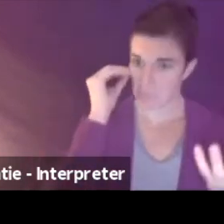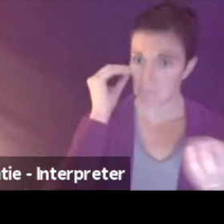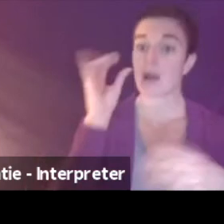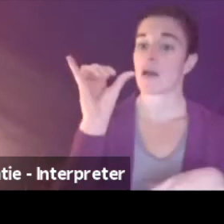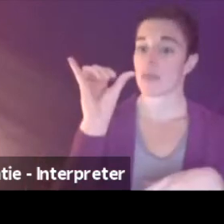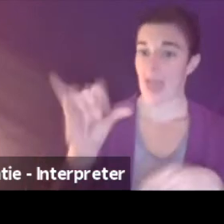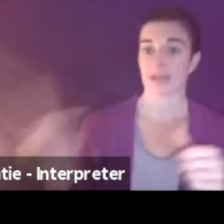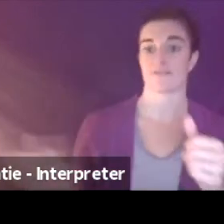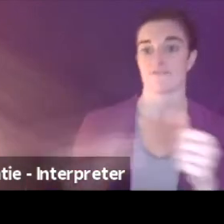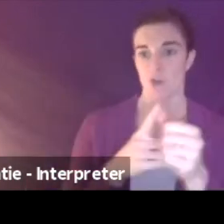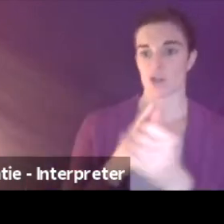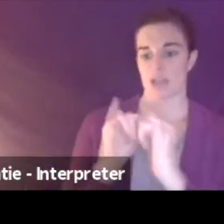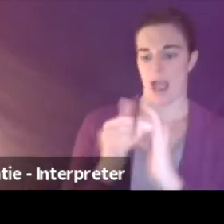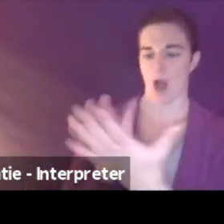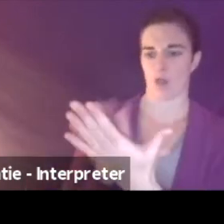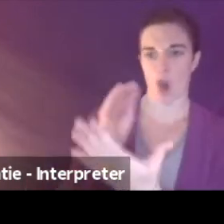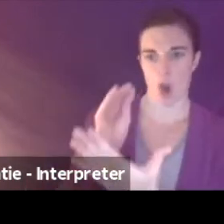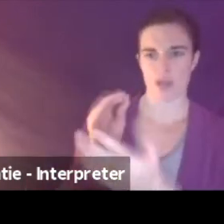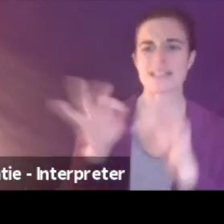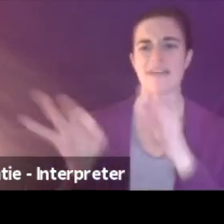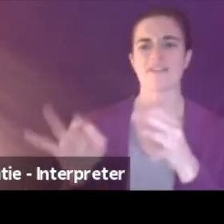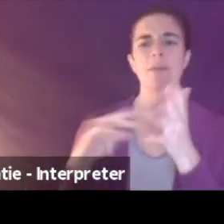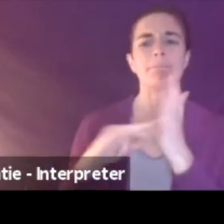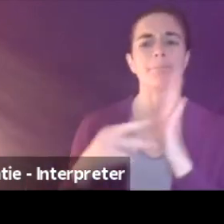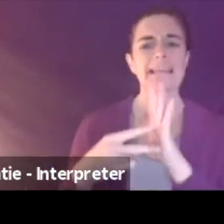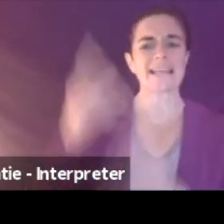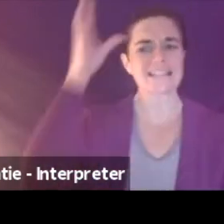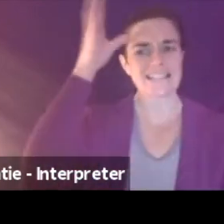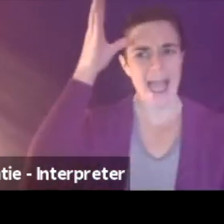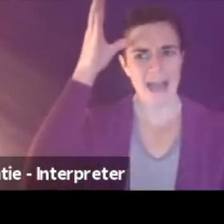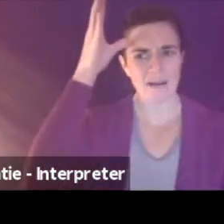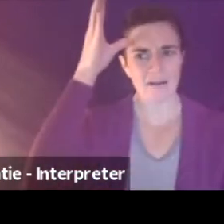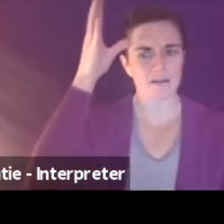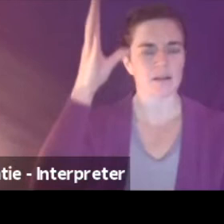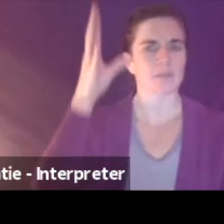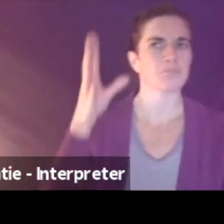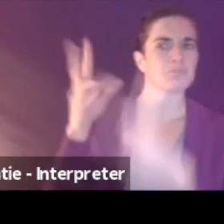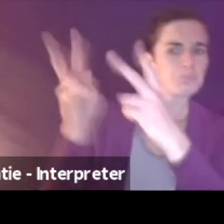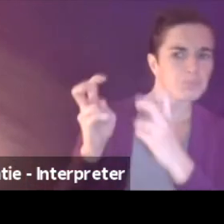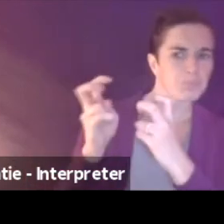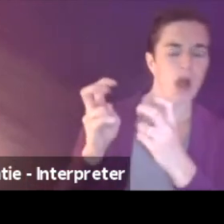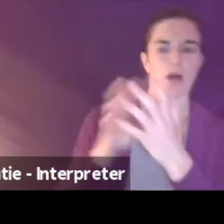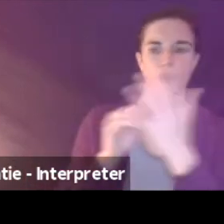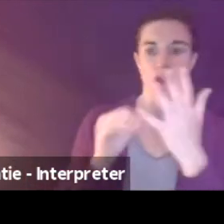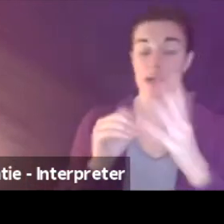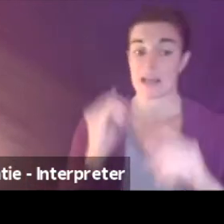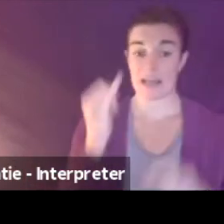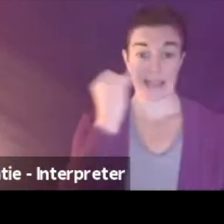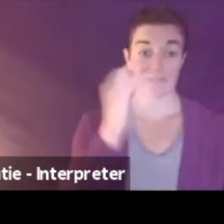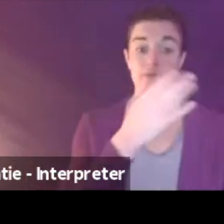that definition. That's where that socialization of your roles come from. But if you don't,